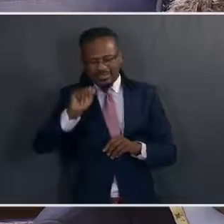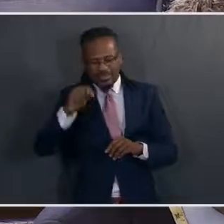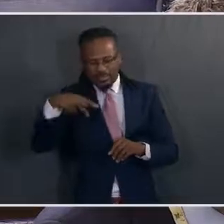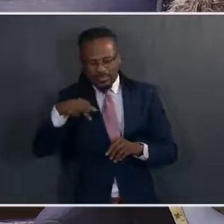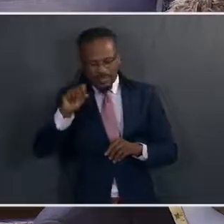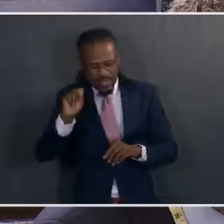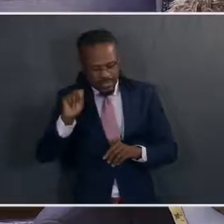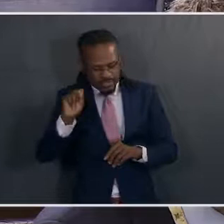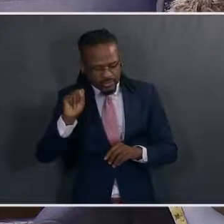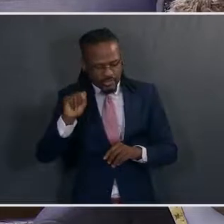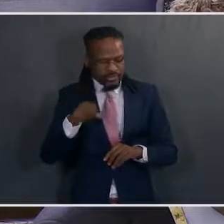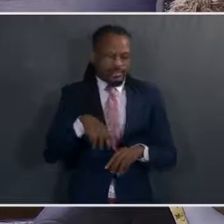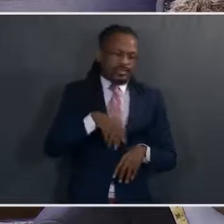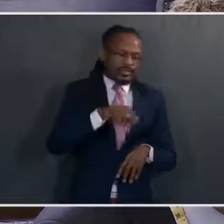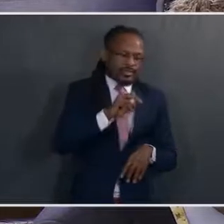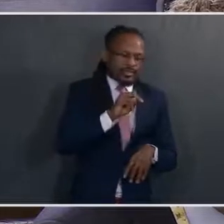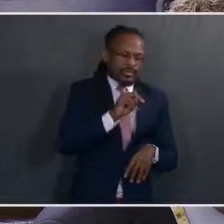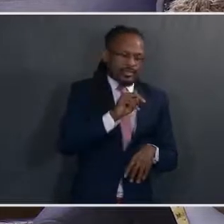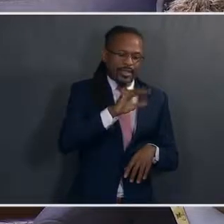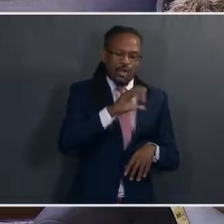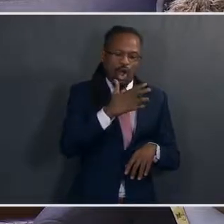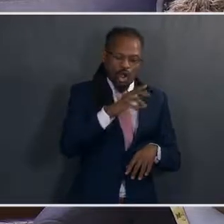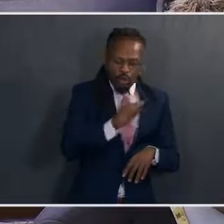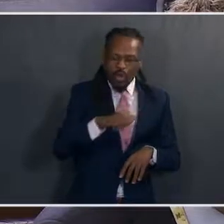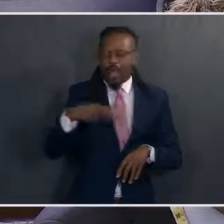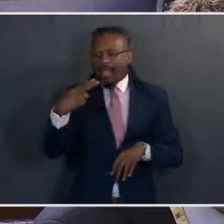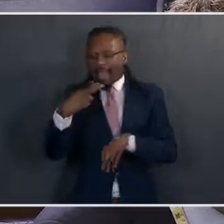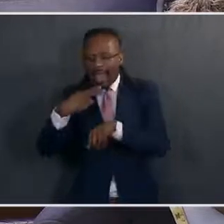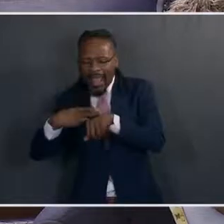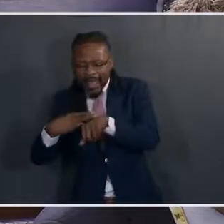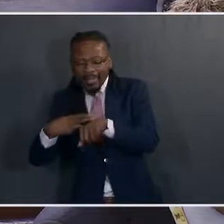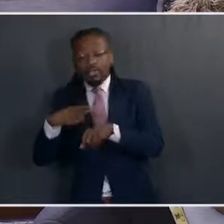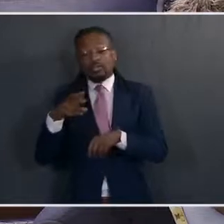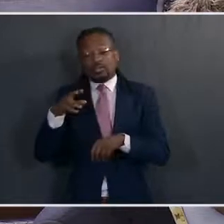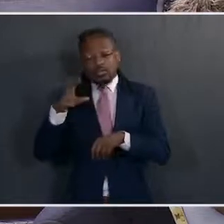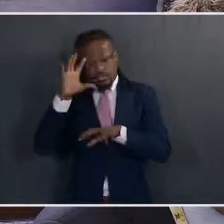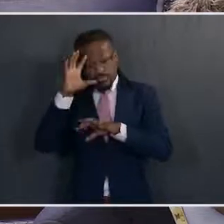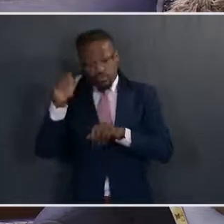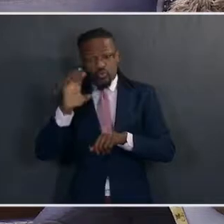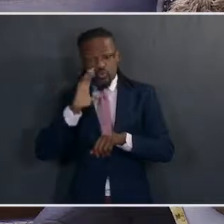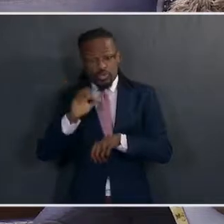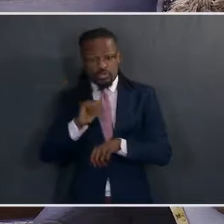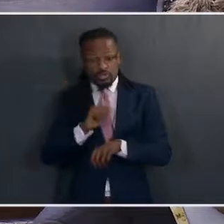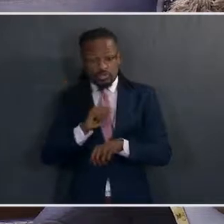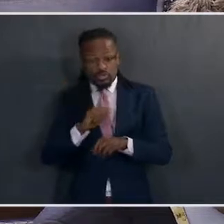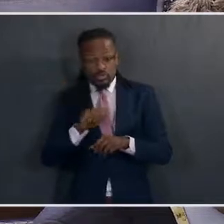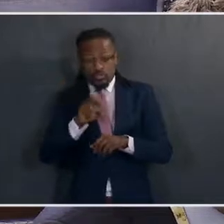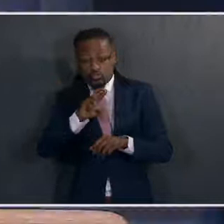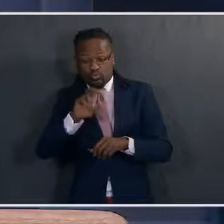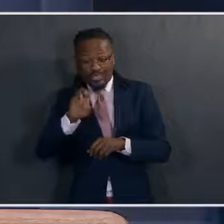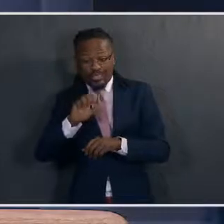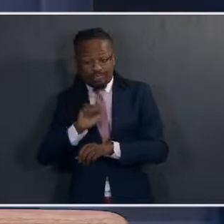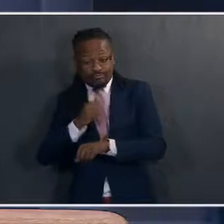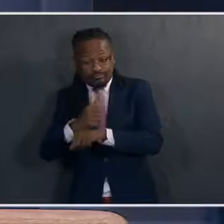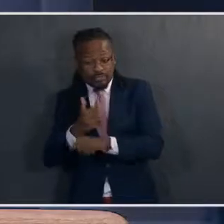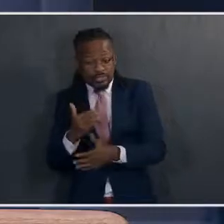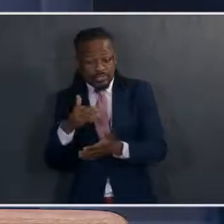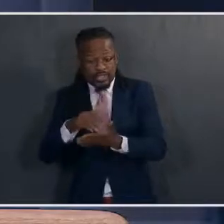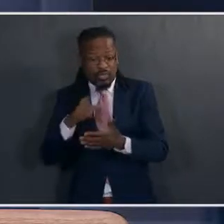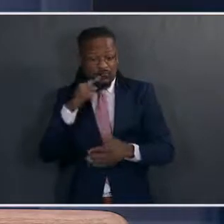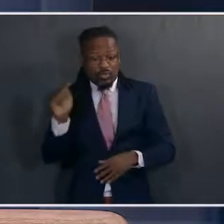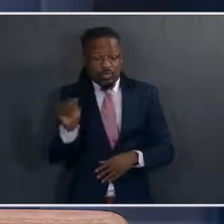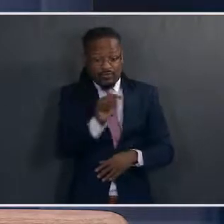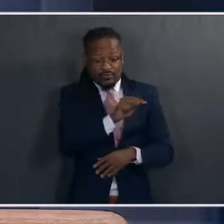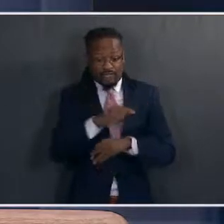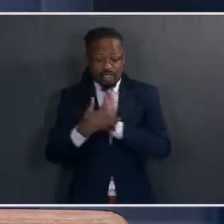as El Salvador, Nicaragua, and Haiti. So does the administration plan to reinstate those TPS protections for those countries? It is all under review